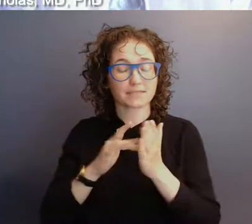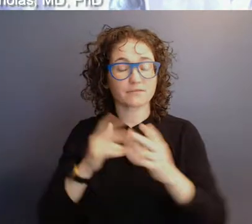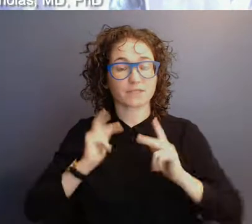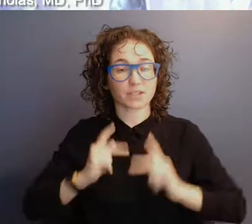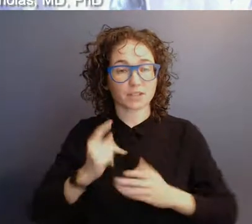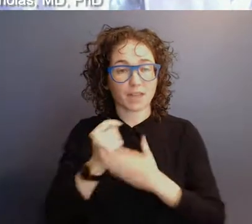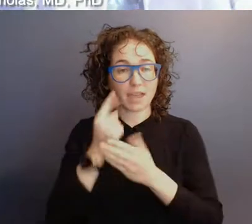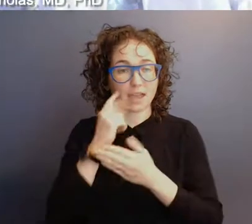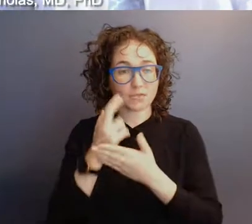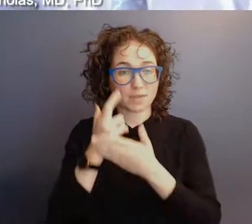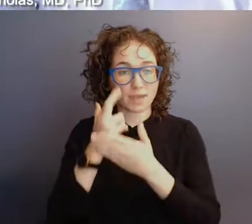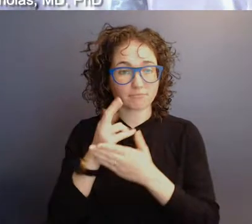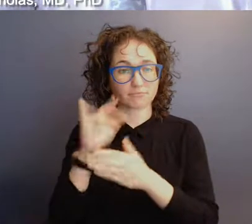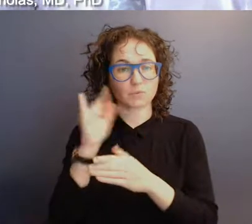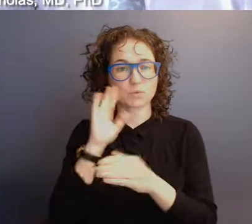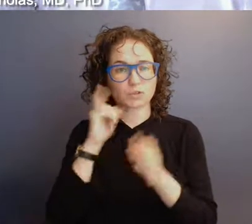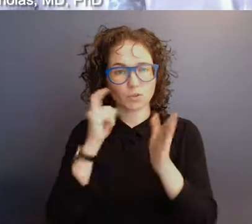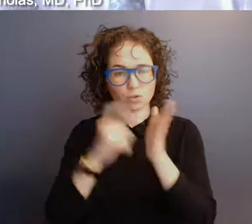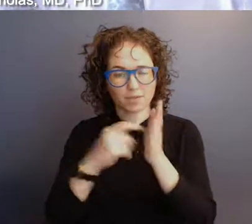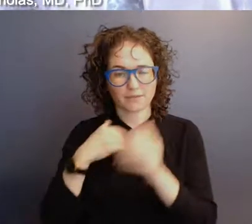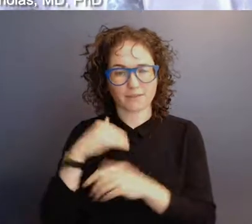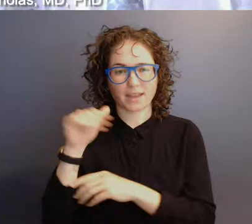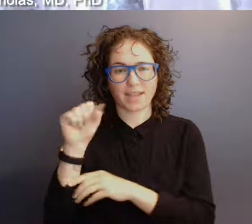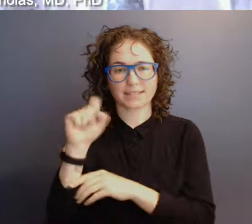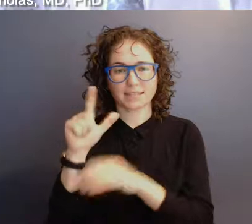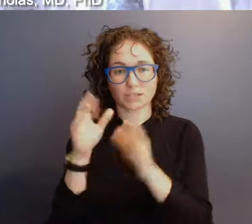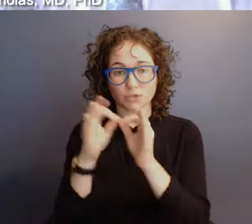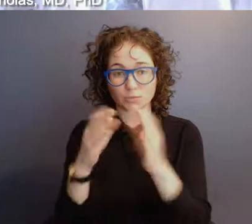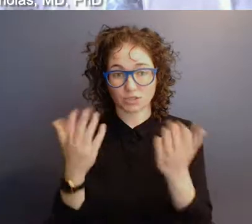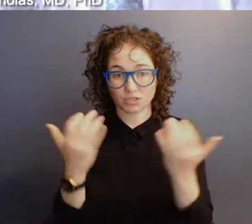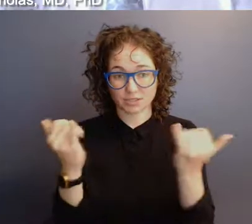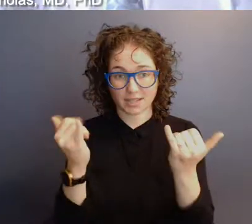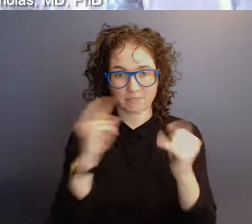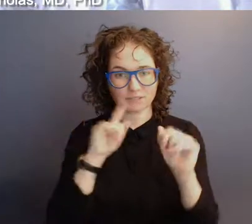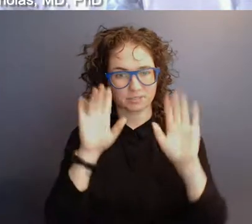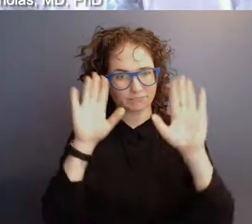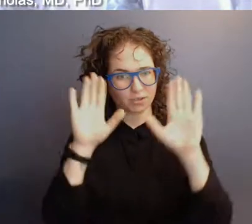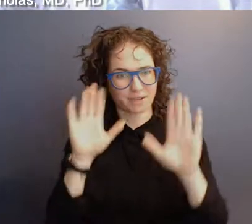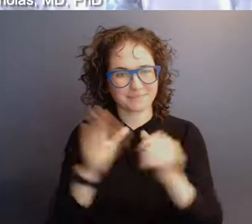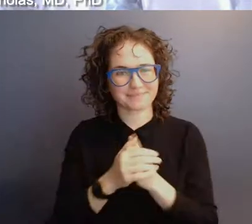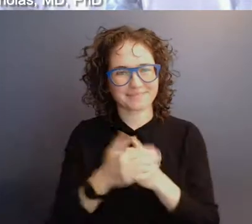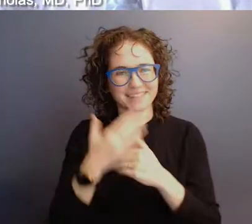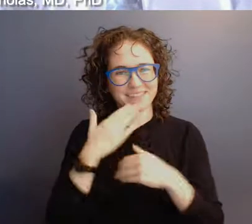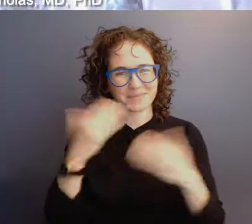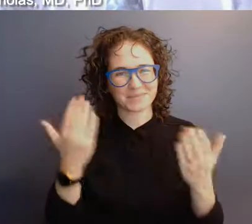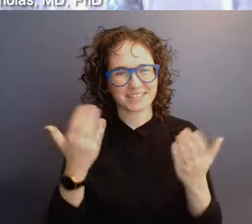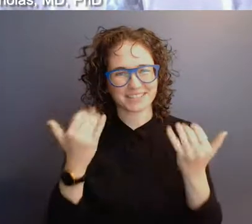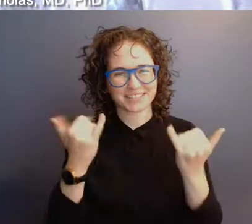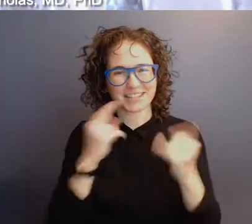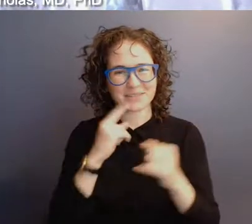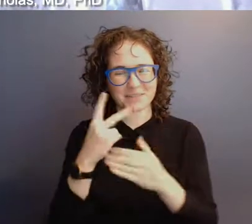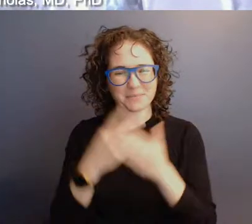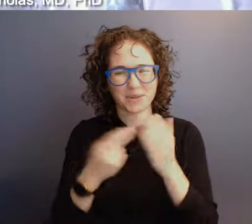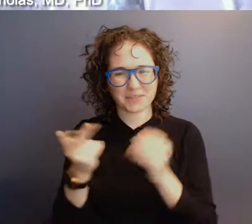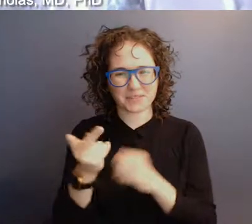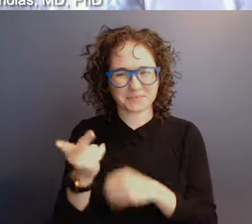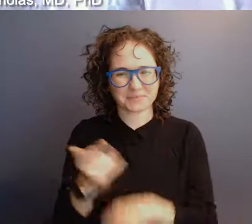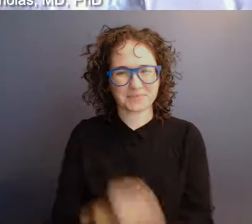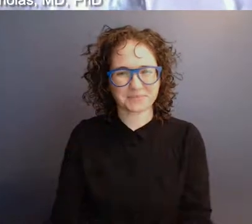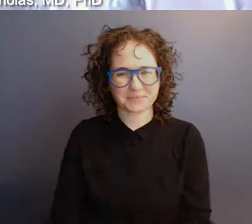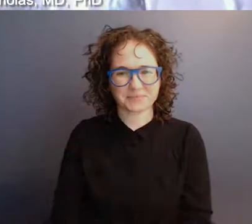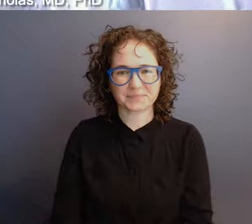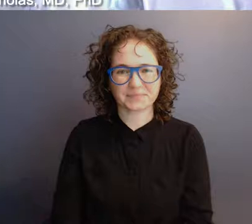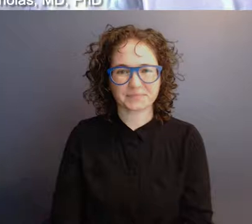ASL interpreters along with us today, which is great. Thank you for being here, both of you. If you have